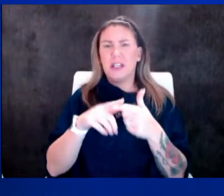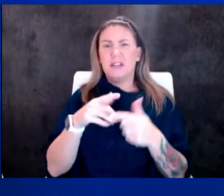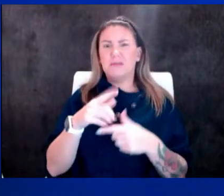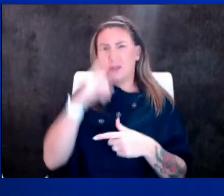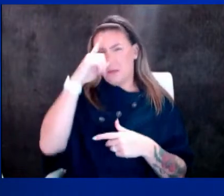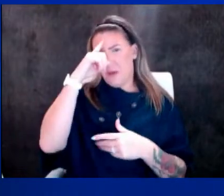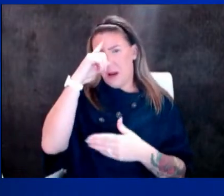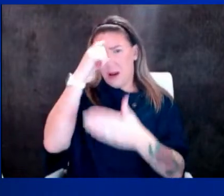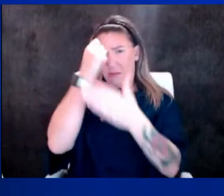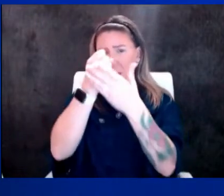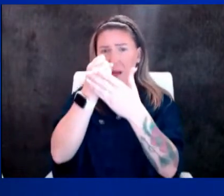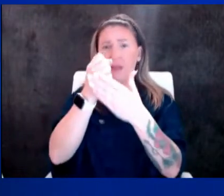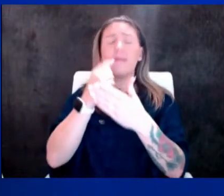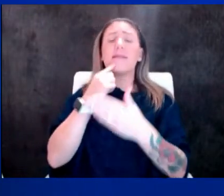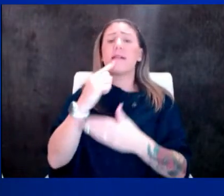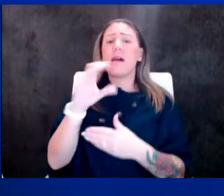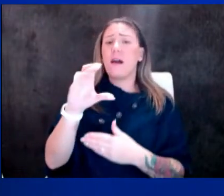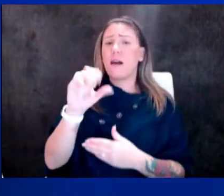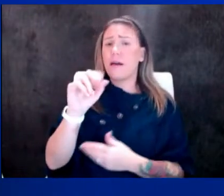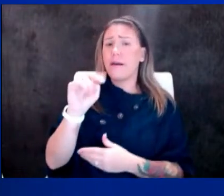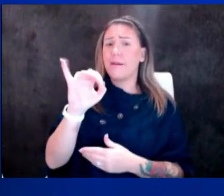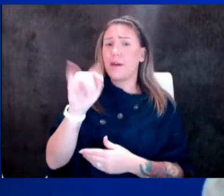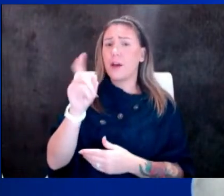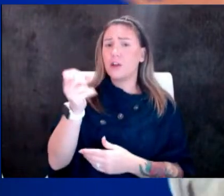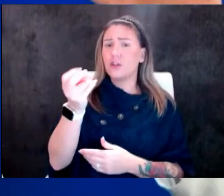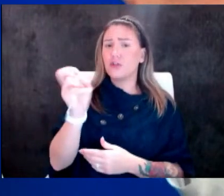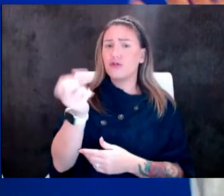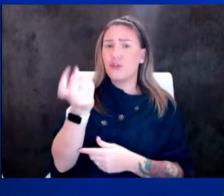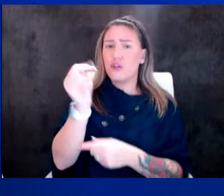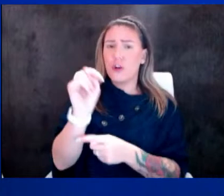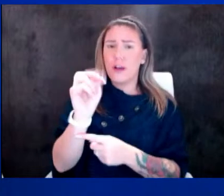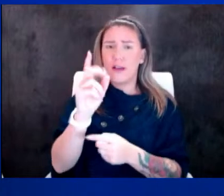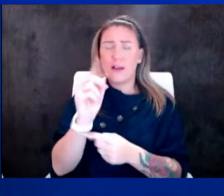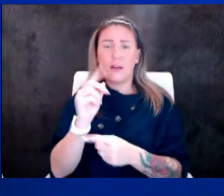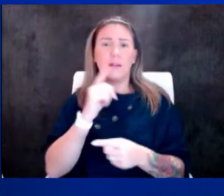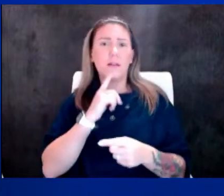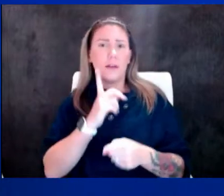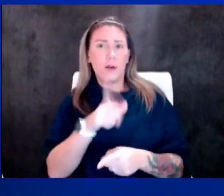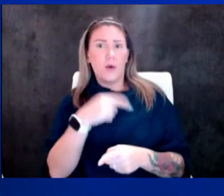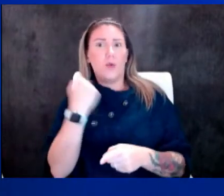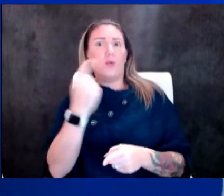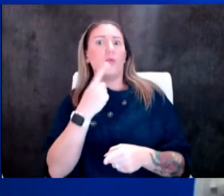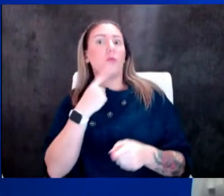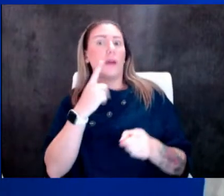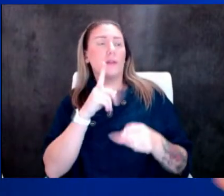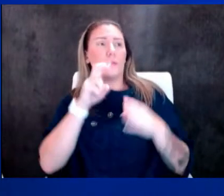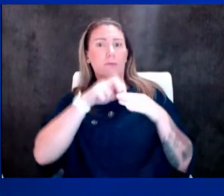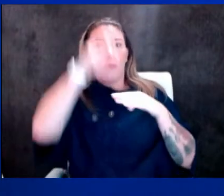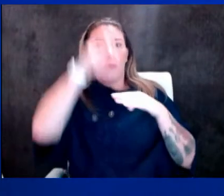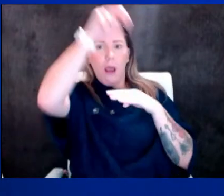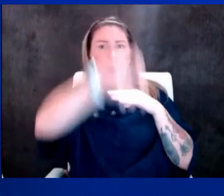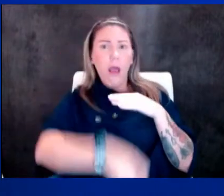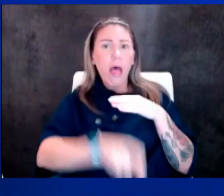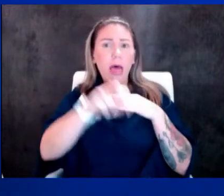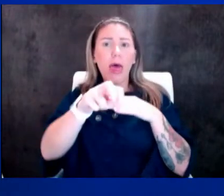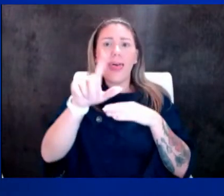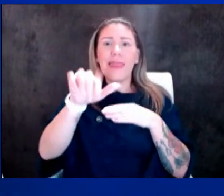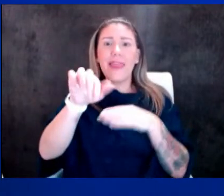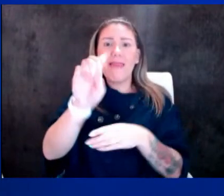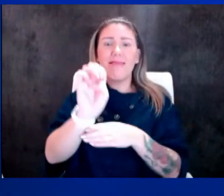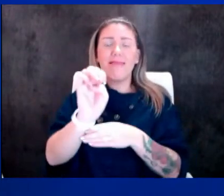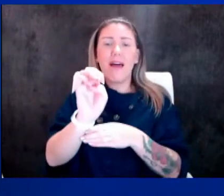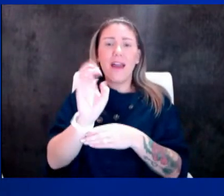who's always the risk taker and loved to jump off cliffs down in the Ozarks and jump into the rivers, and we would always try to make sure there weren't rocks right where she was